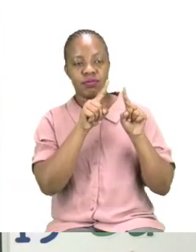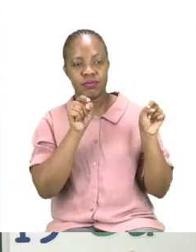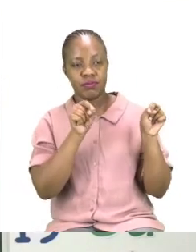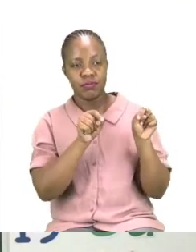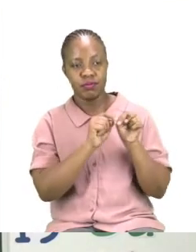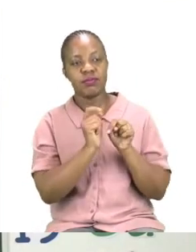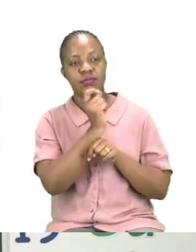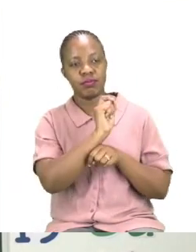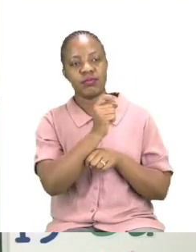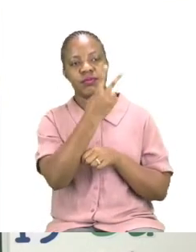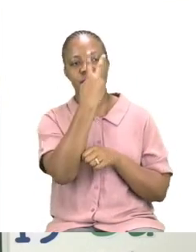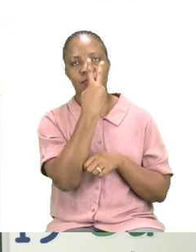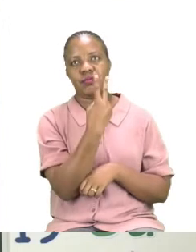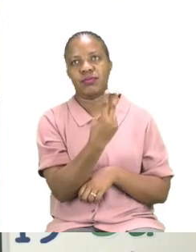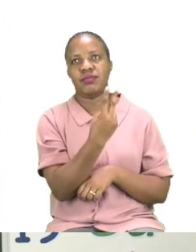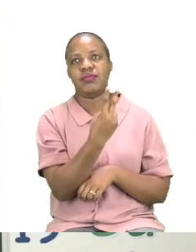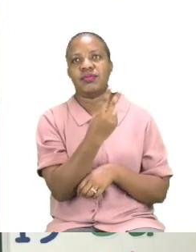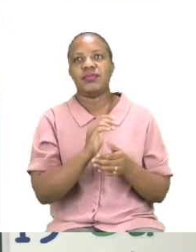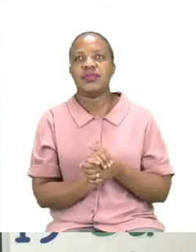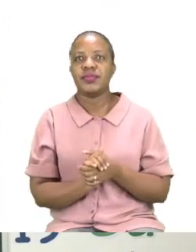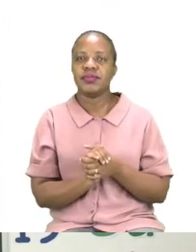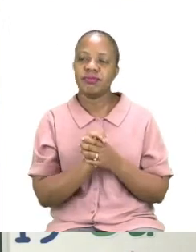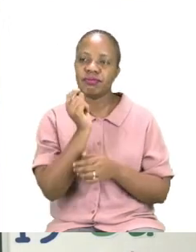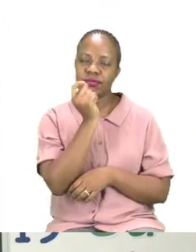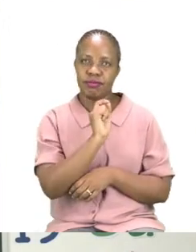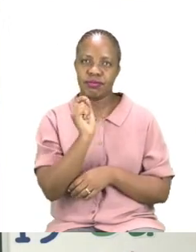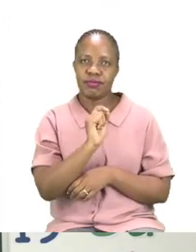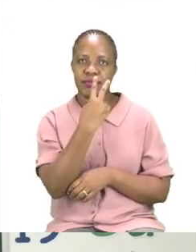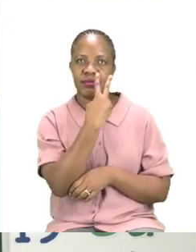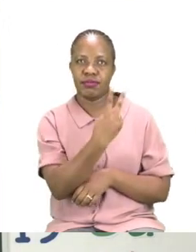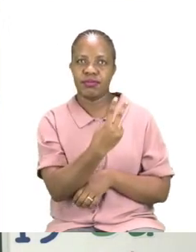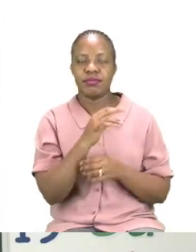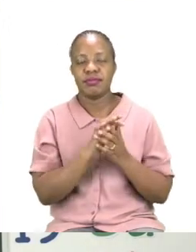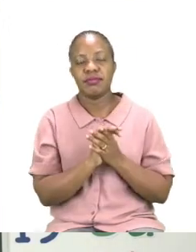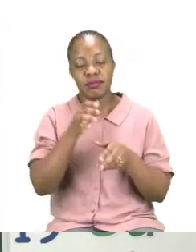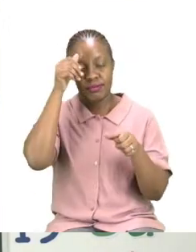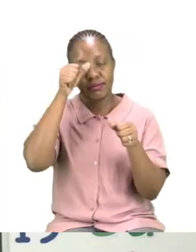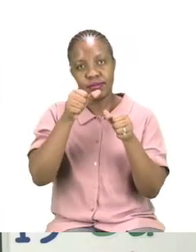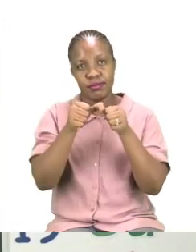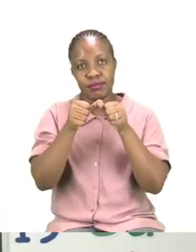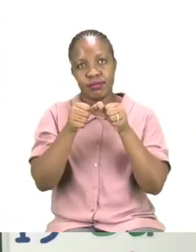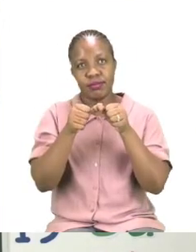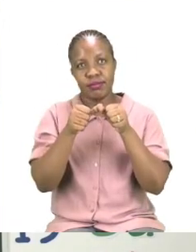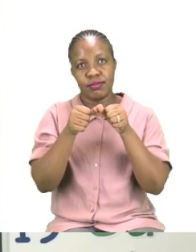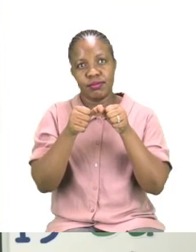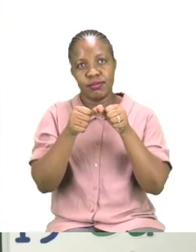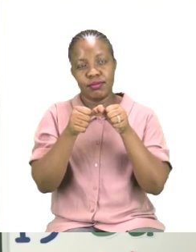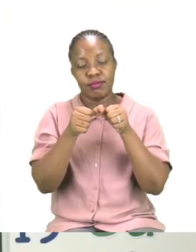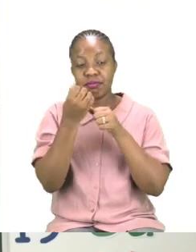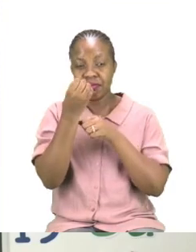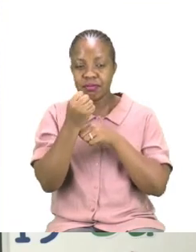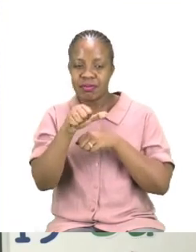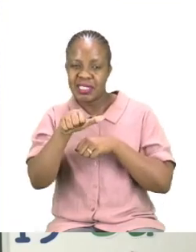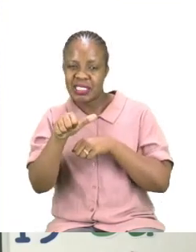2. So we are going to write 2. Remember, there is a way